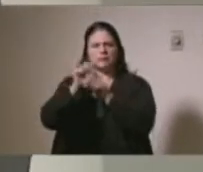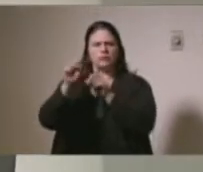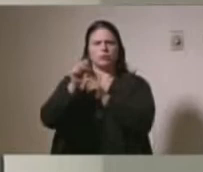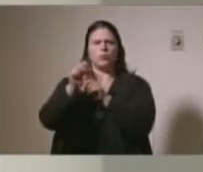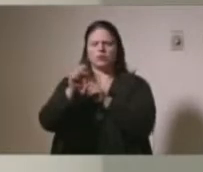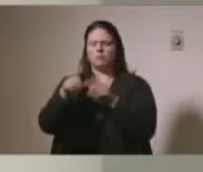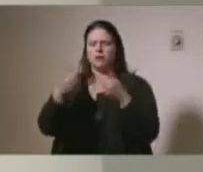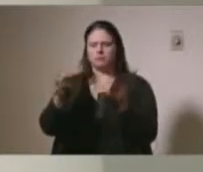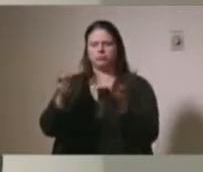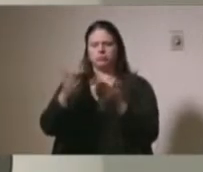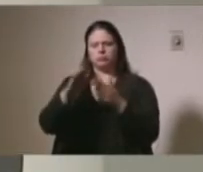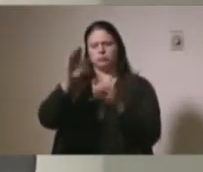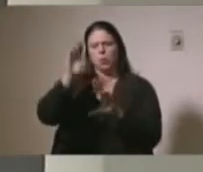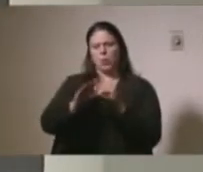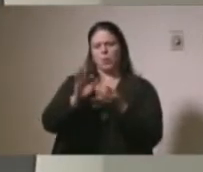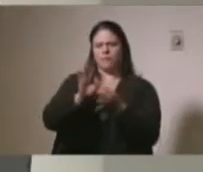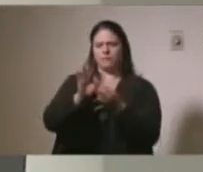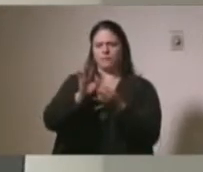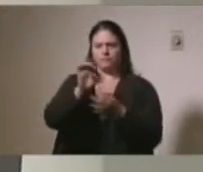look at, there's been